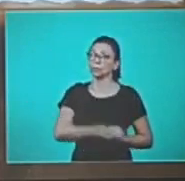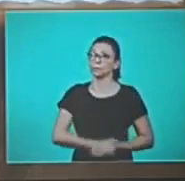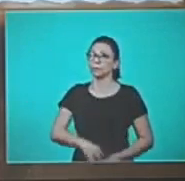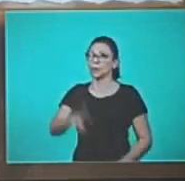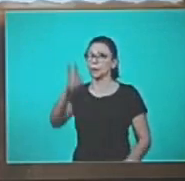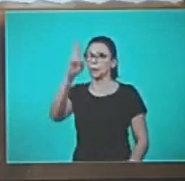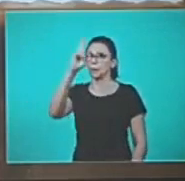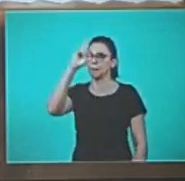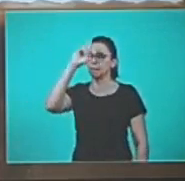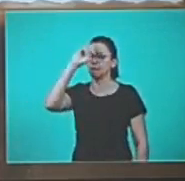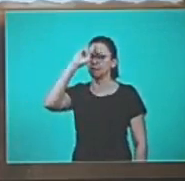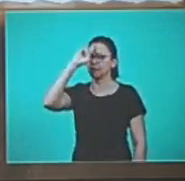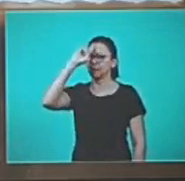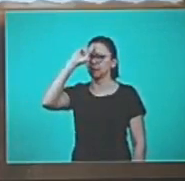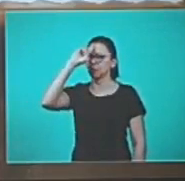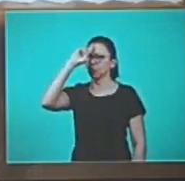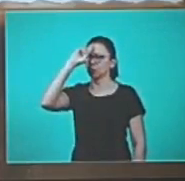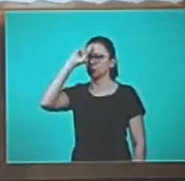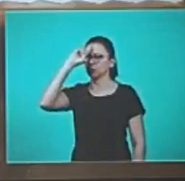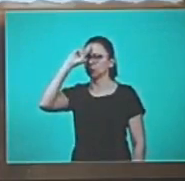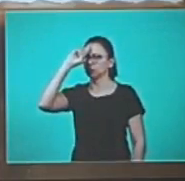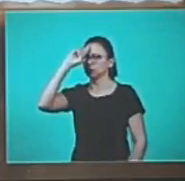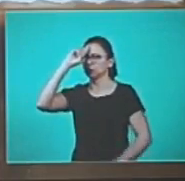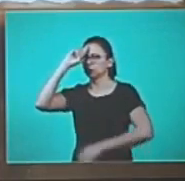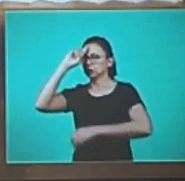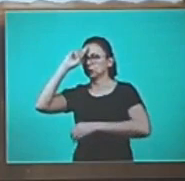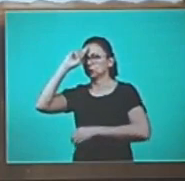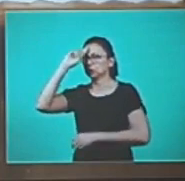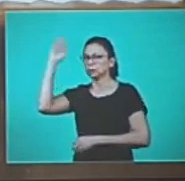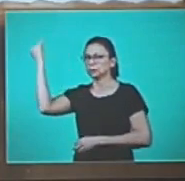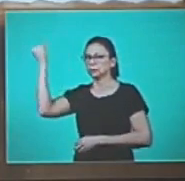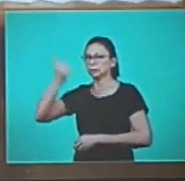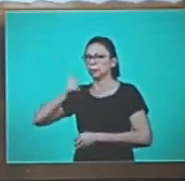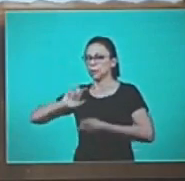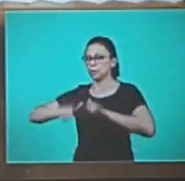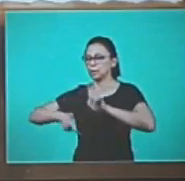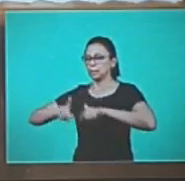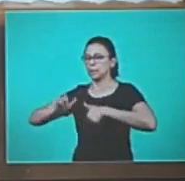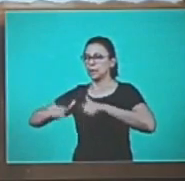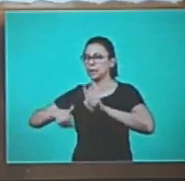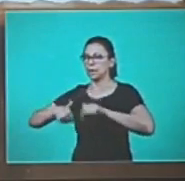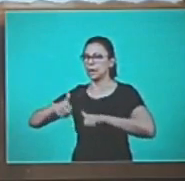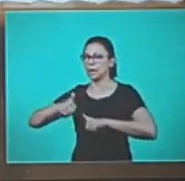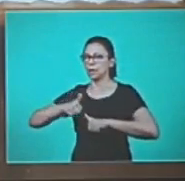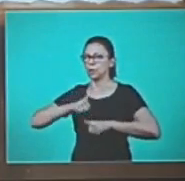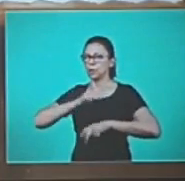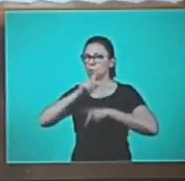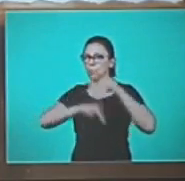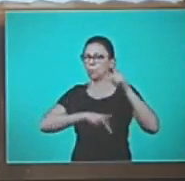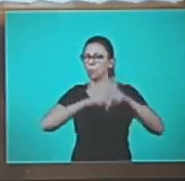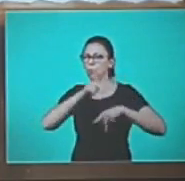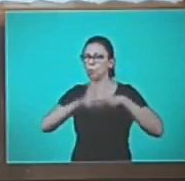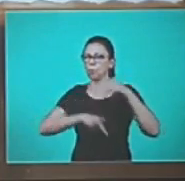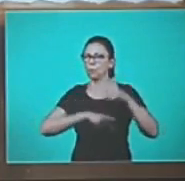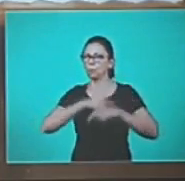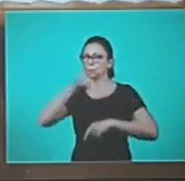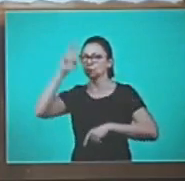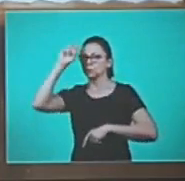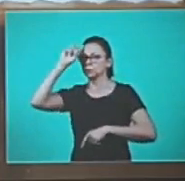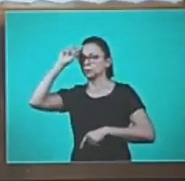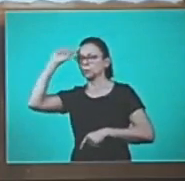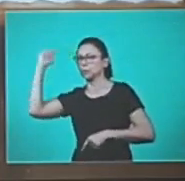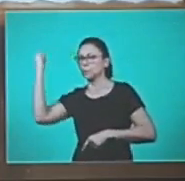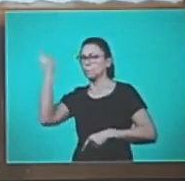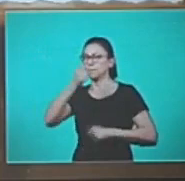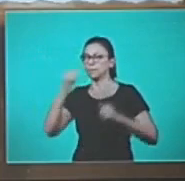at midnight I will pass in Israel through the midst of Egypt, and I'm going to hurt the firstborn